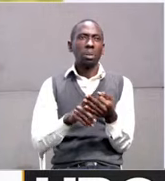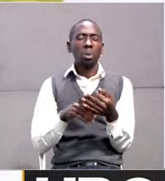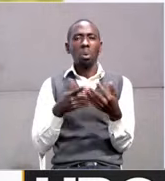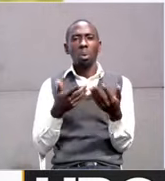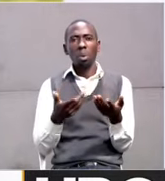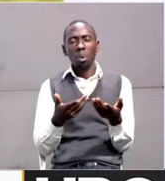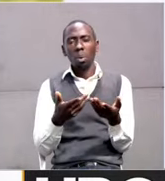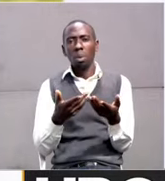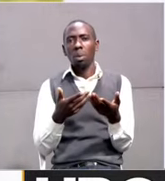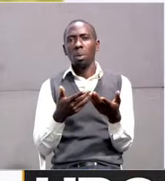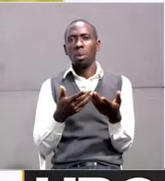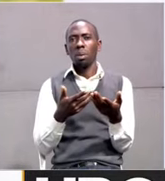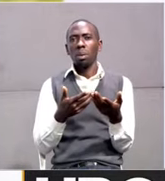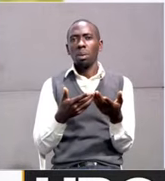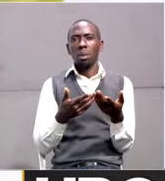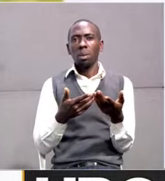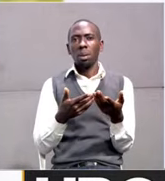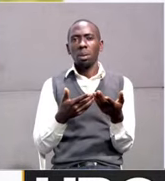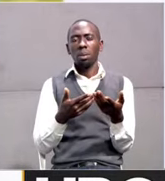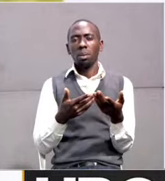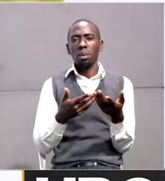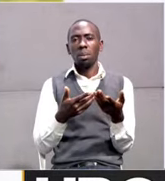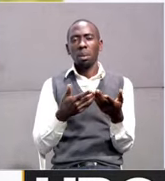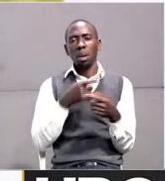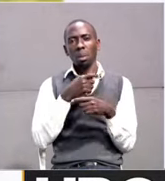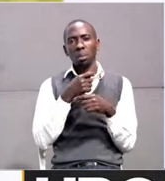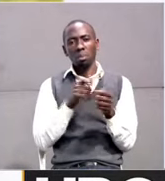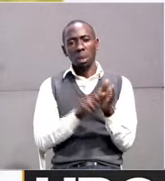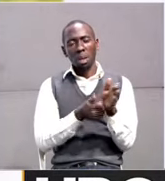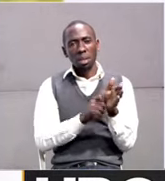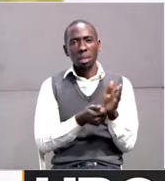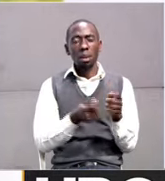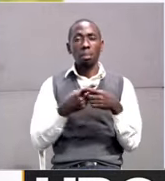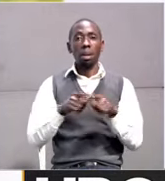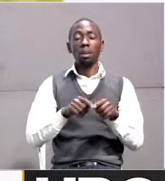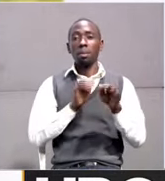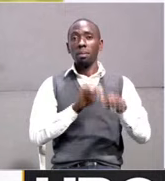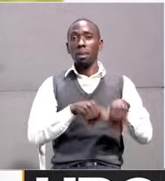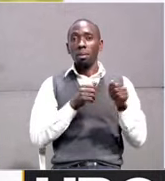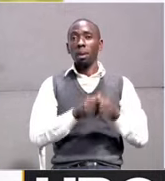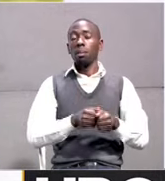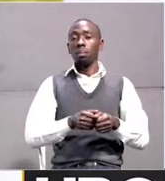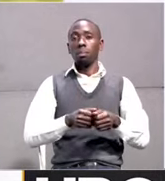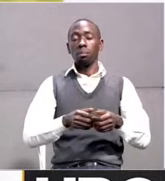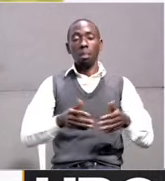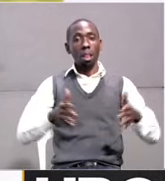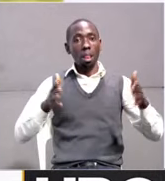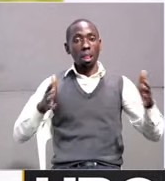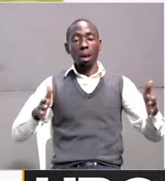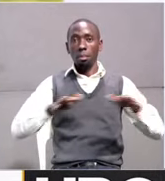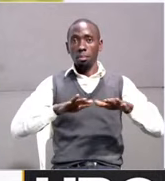maize, but on a big scale. Then from there, I have shown you